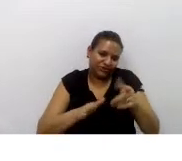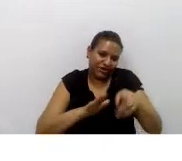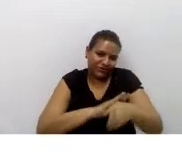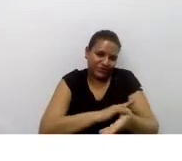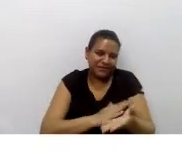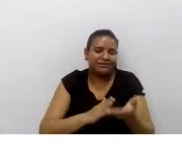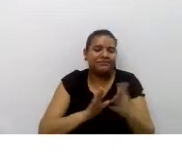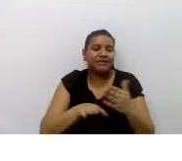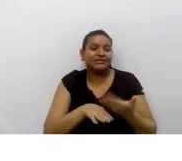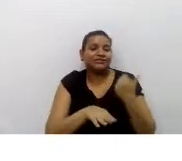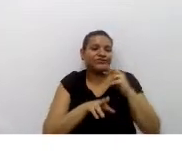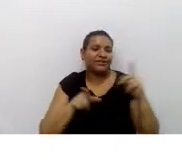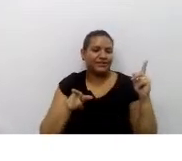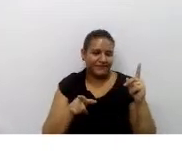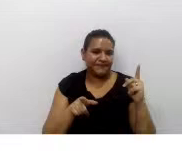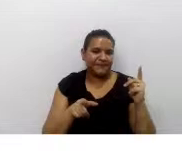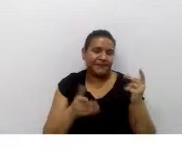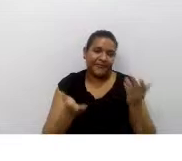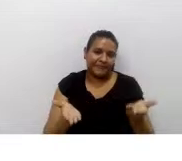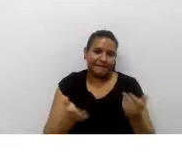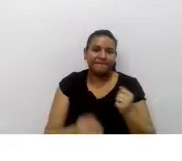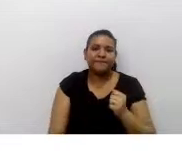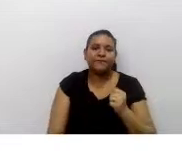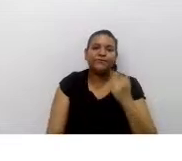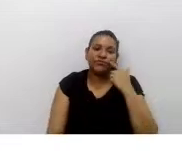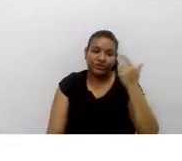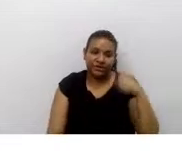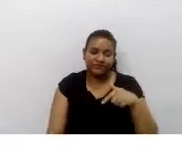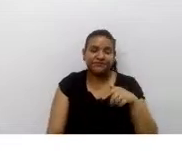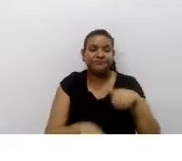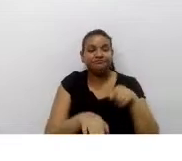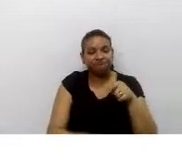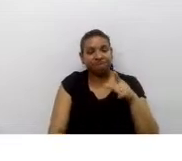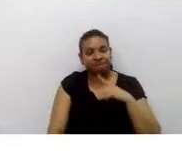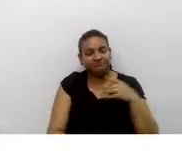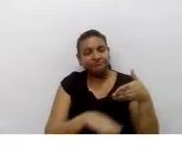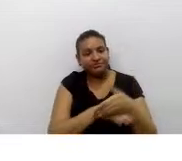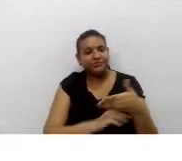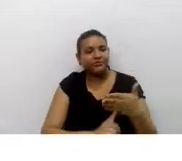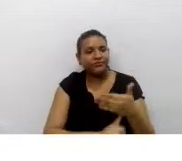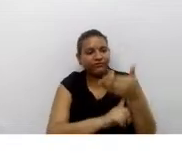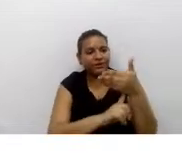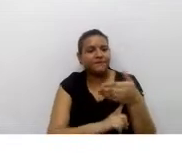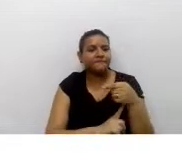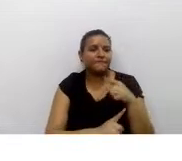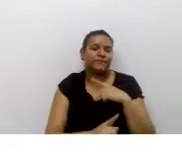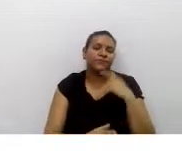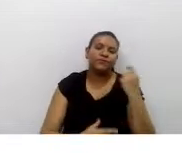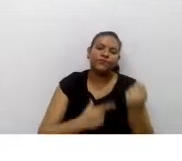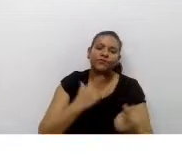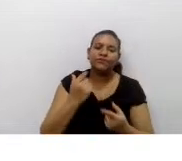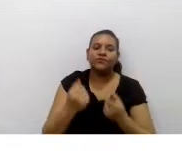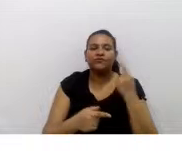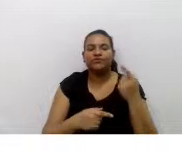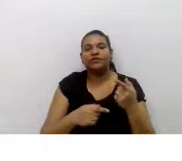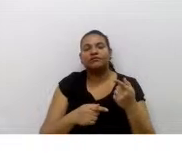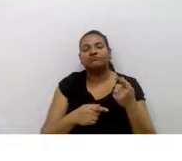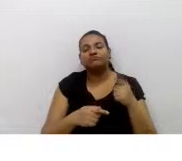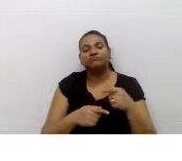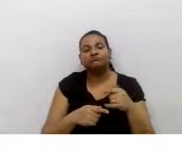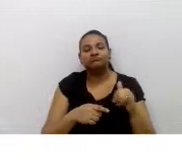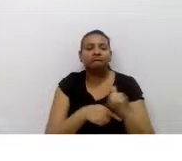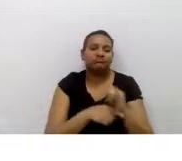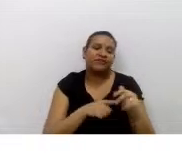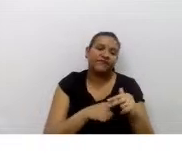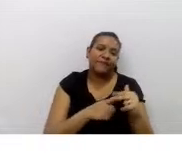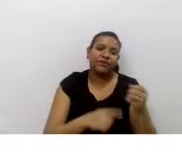Now, again, if you have access to technology, there are some interesting new tools, if you can get hold of them,